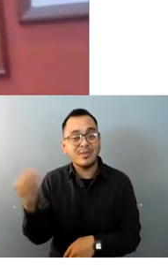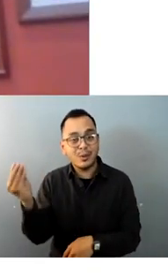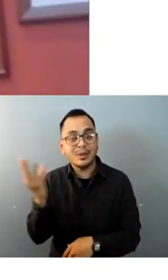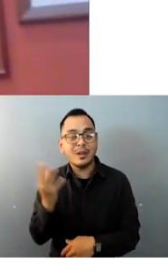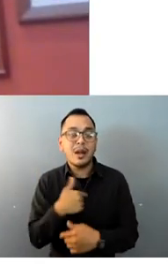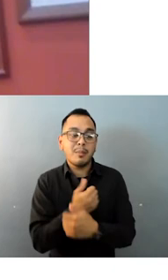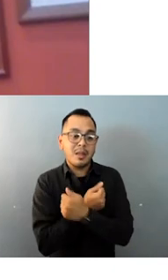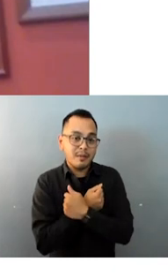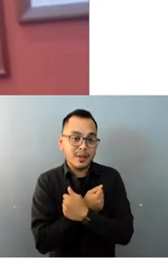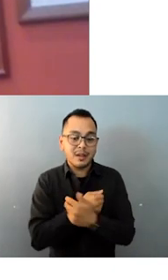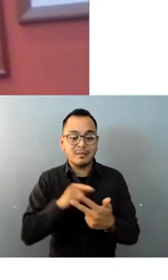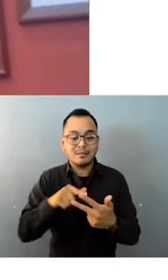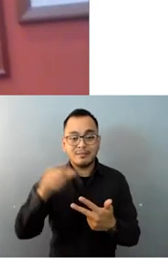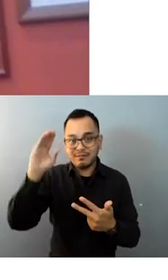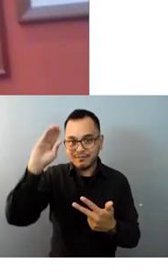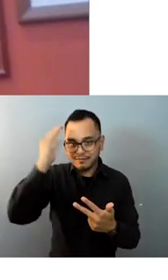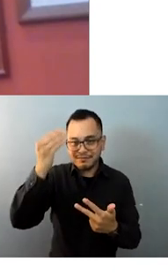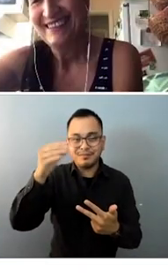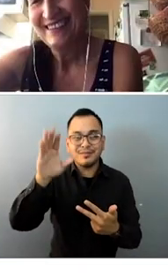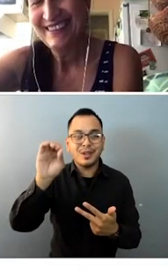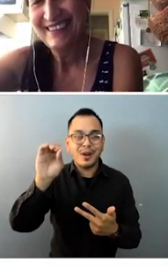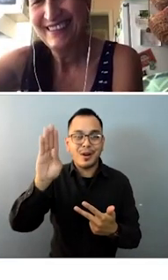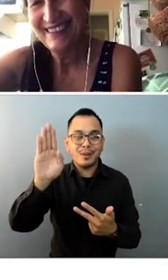Loving, obtuse,